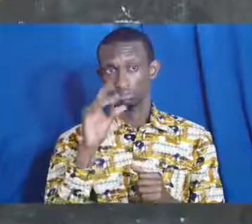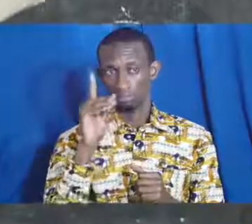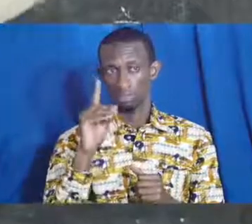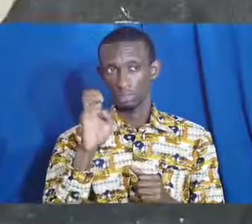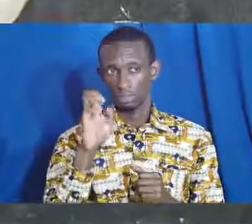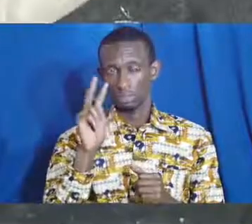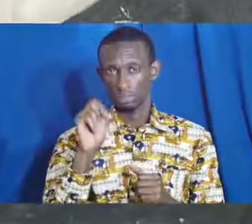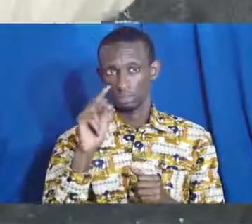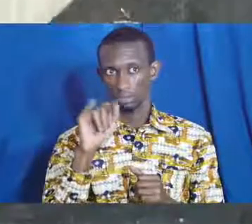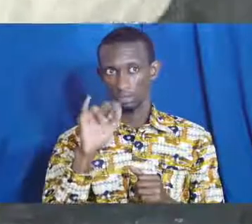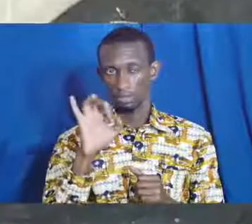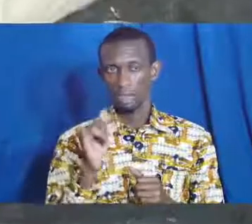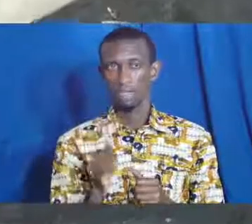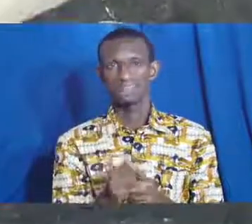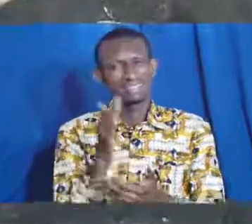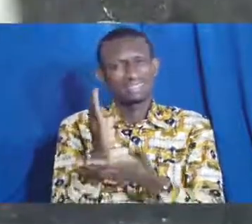the